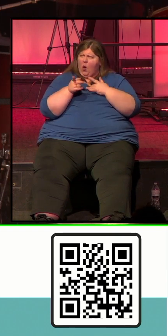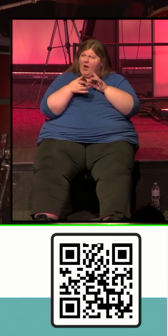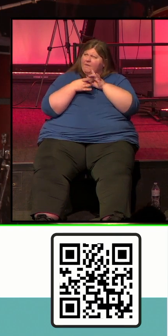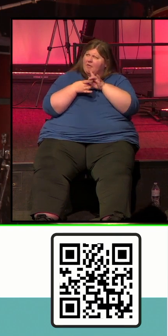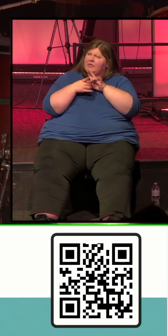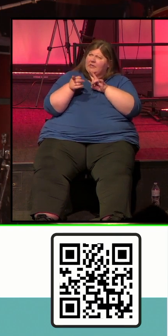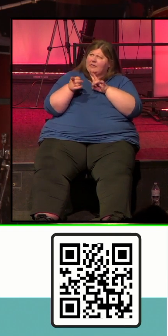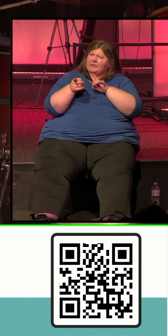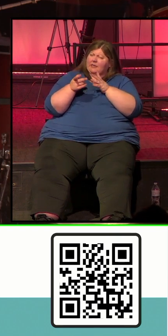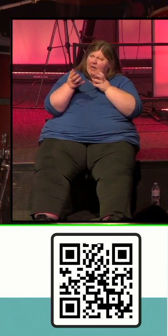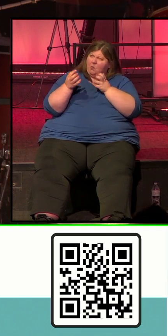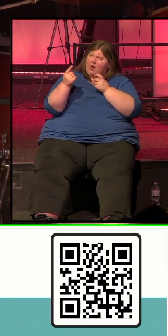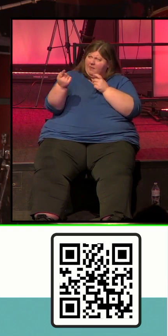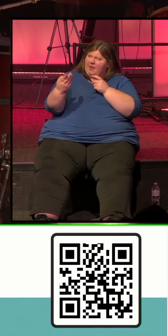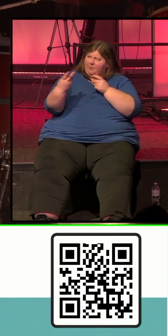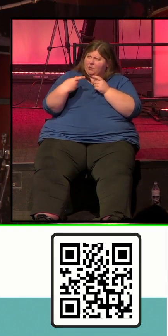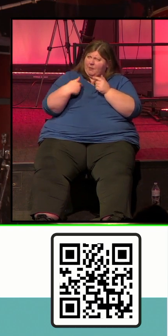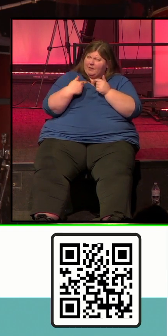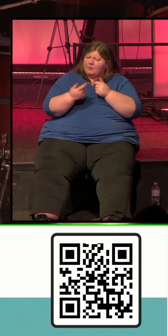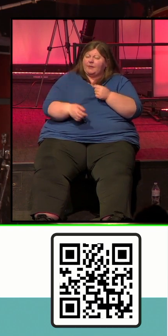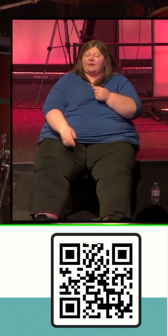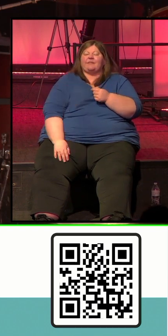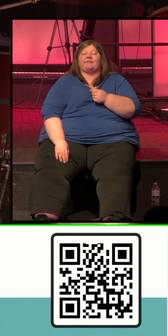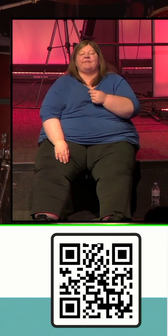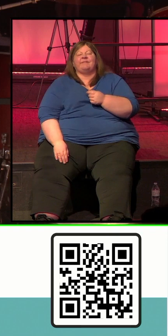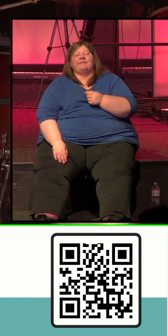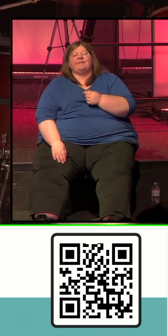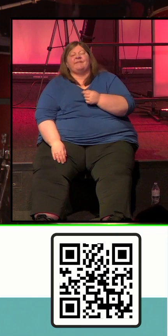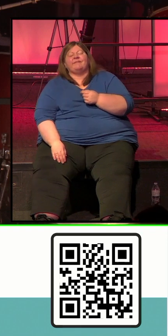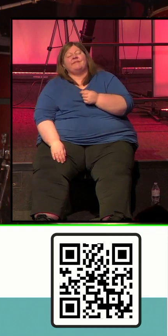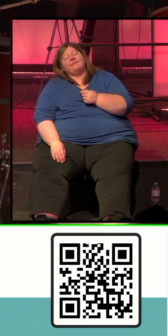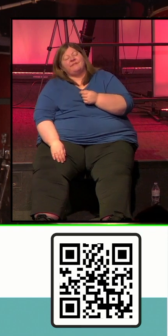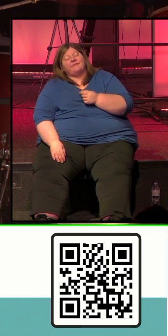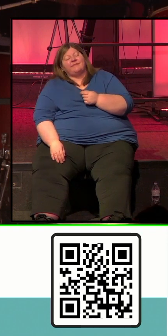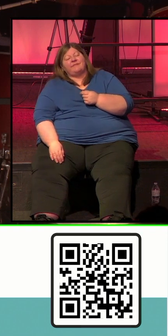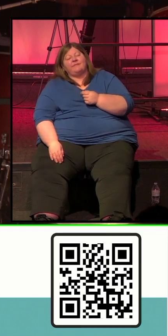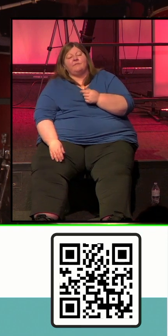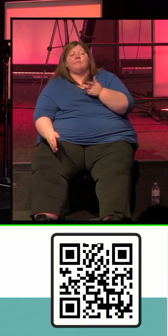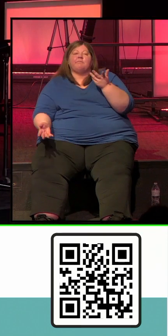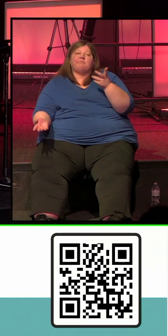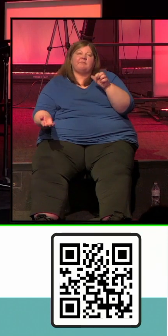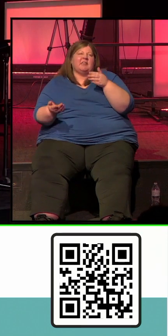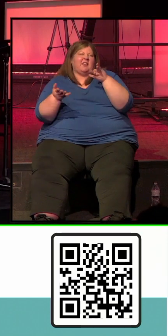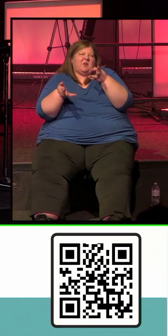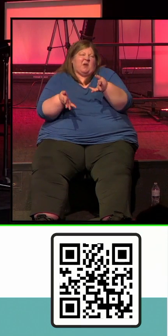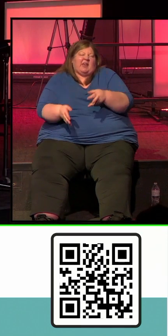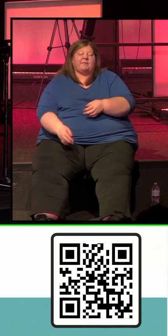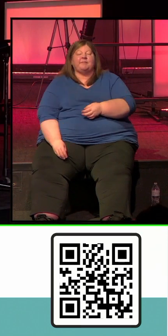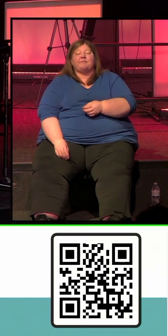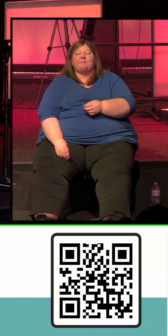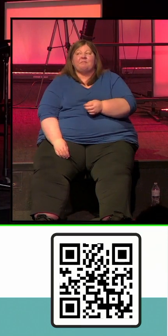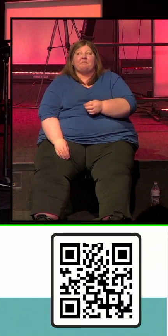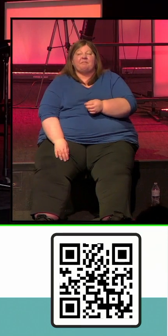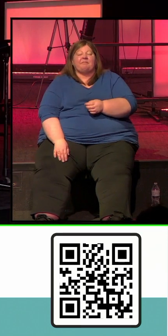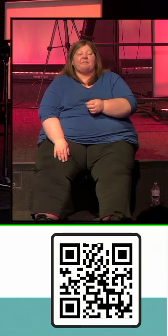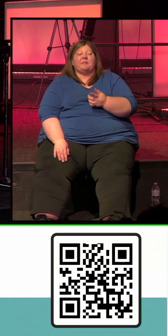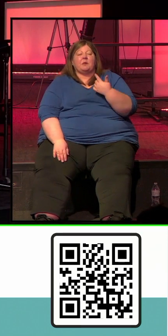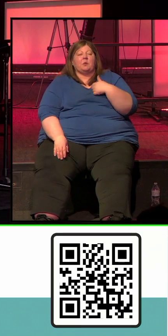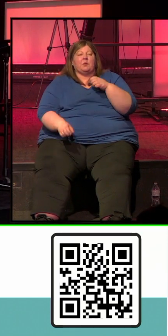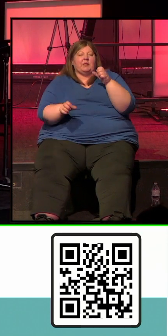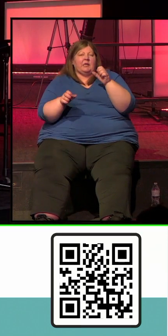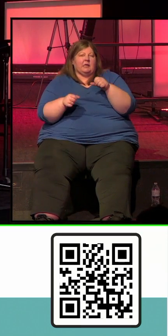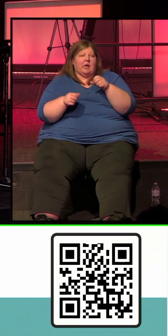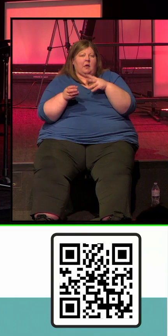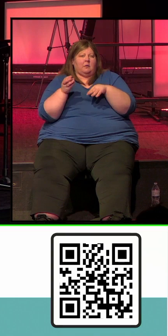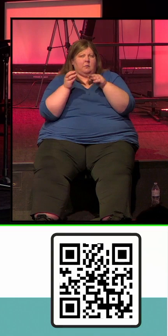I choose you. I want them to be my Hope Chest friend. And so it's just another way of doing it, and it's a way that we're able to